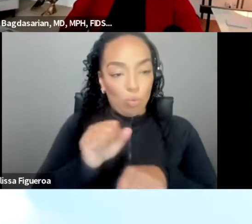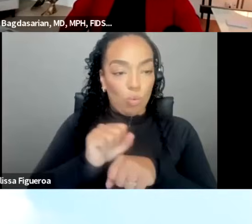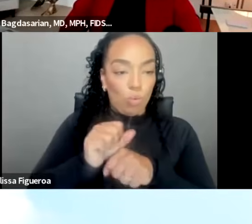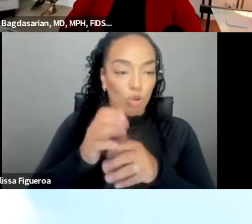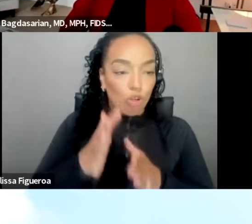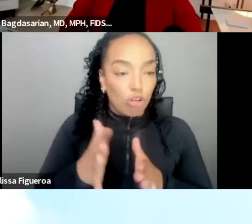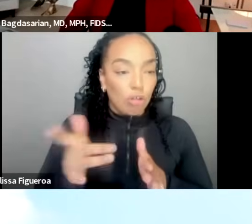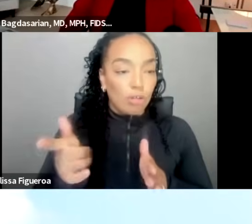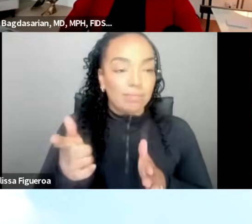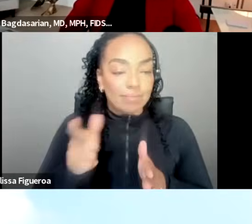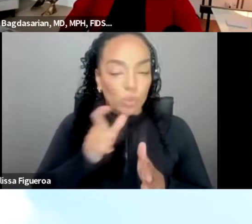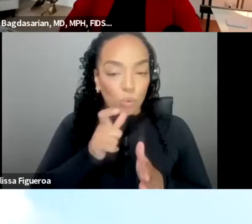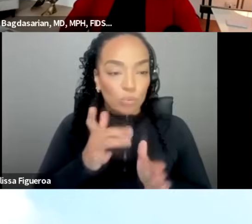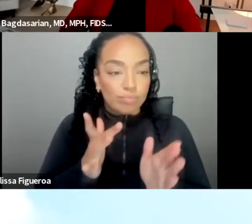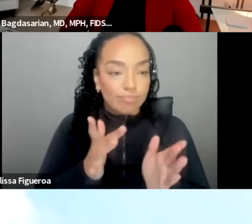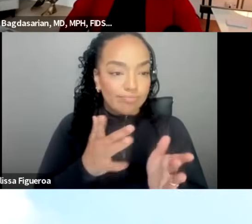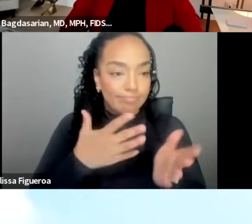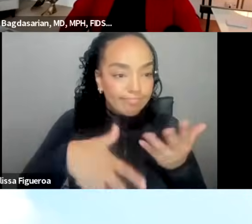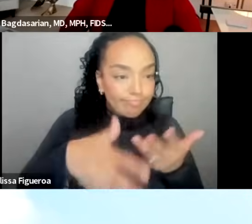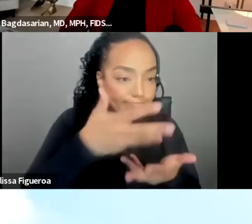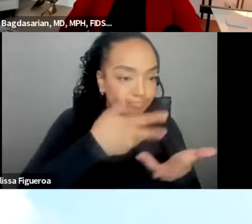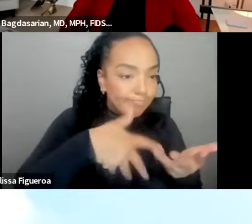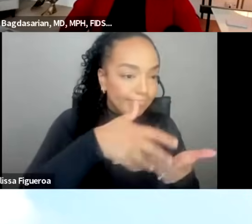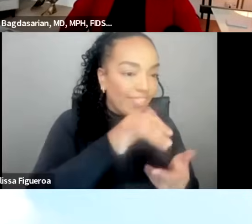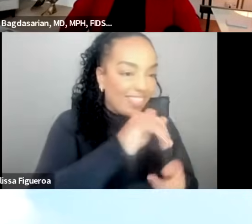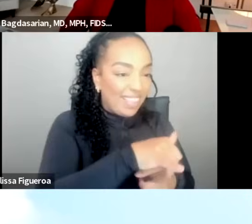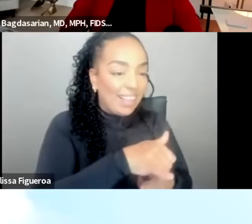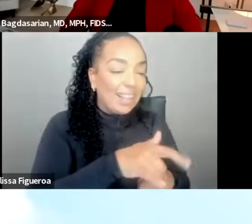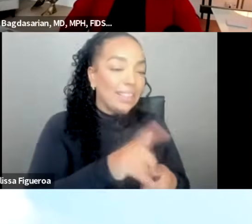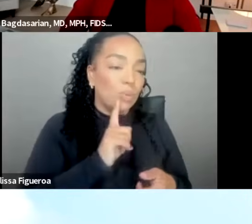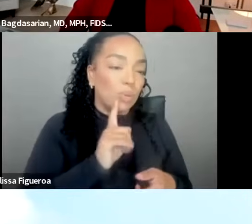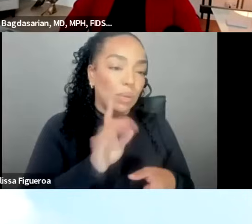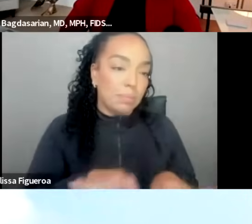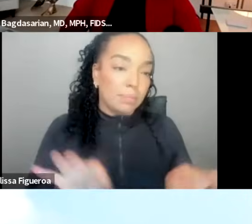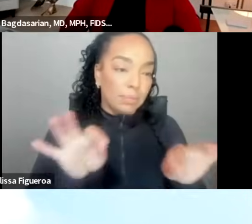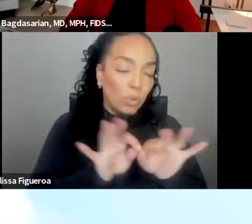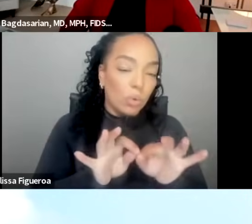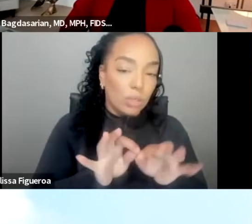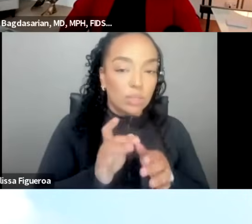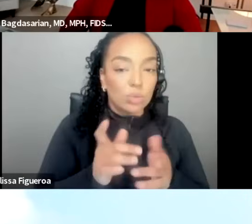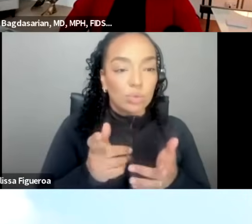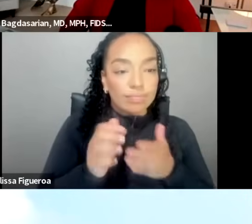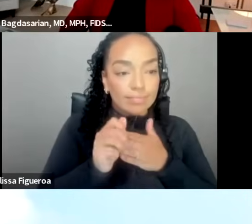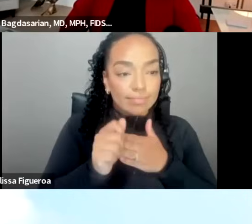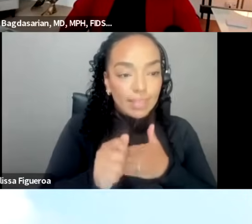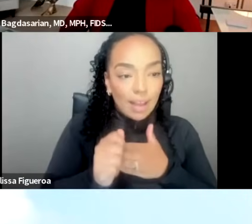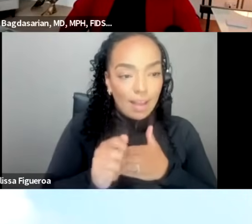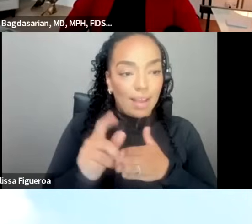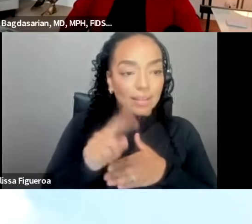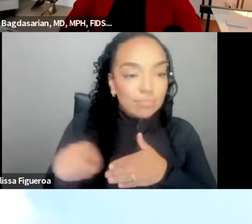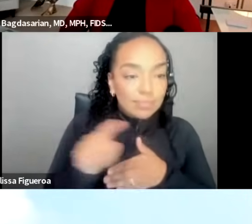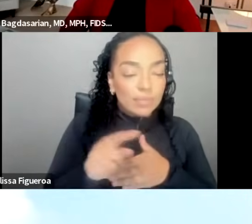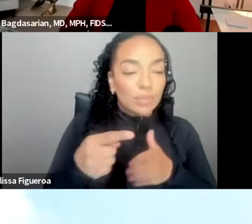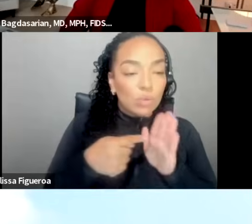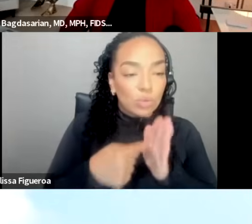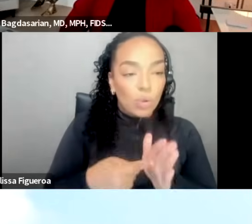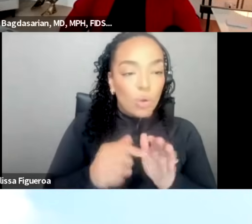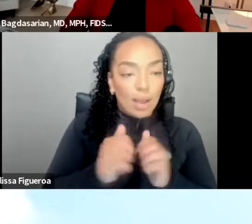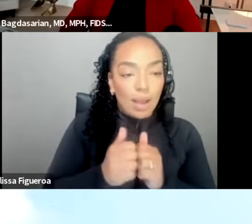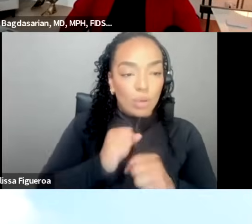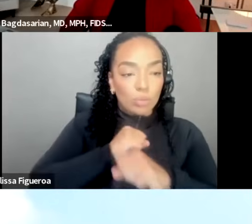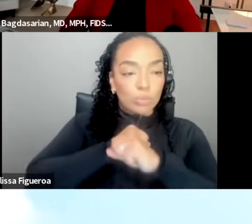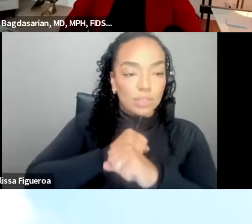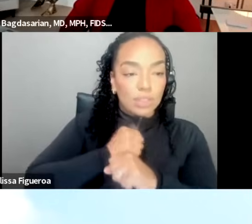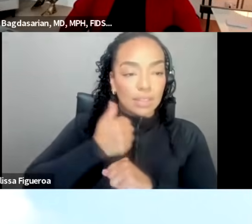come into contact. And so I think, it's important to get the guidance out about how to protect yourself, because we do feel that you